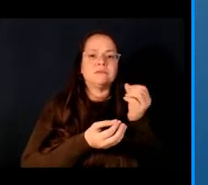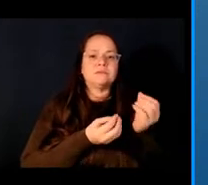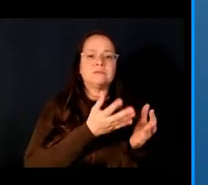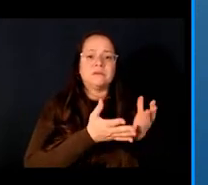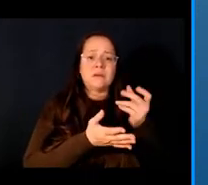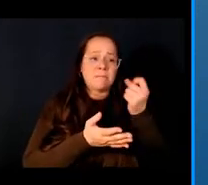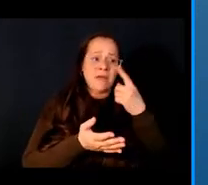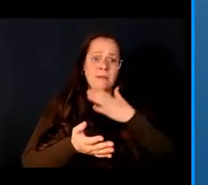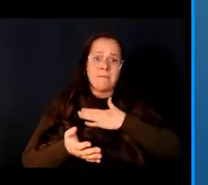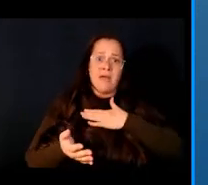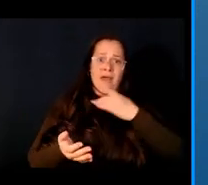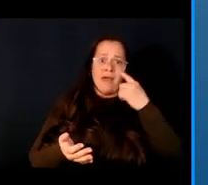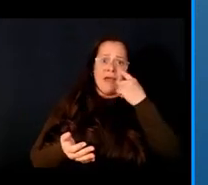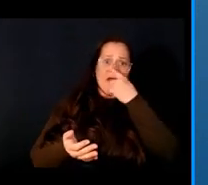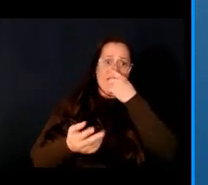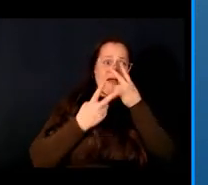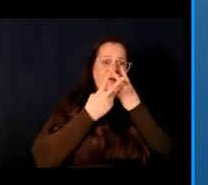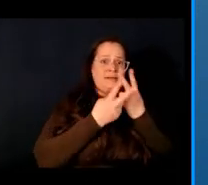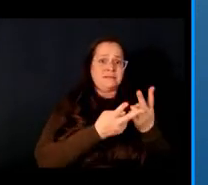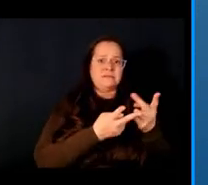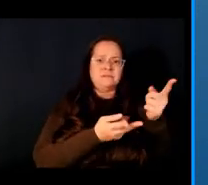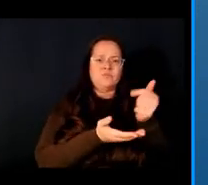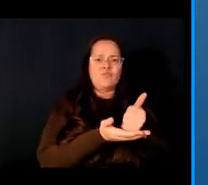wealthiest people I've ever known